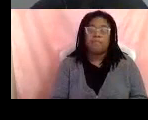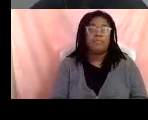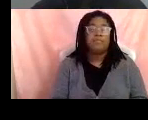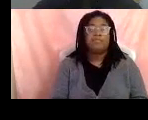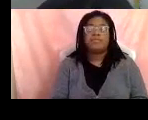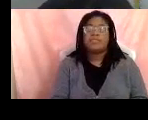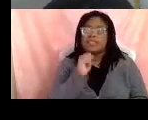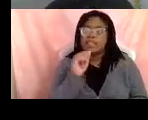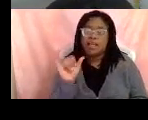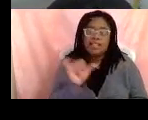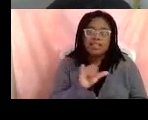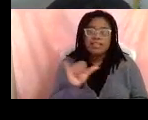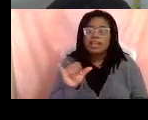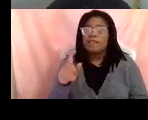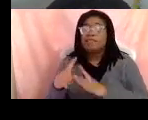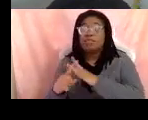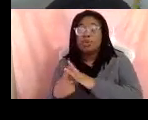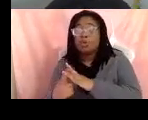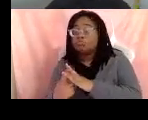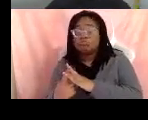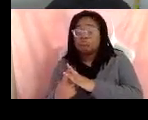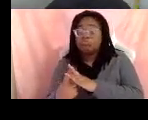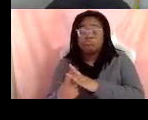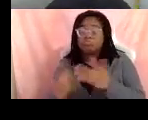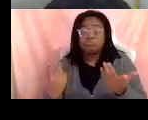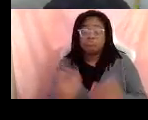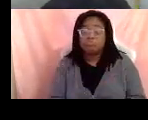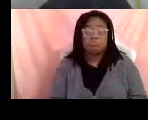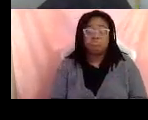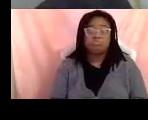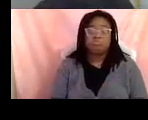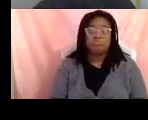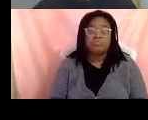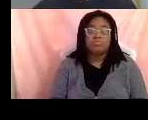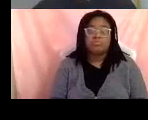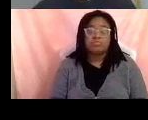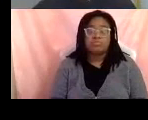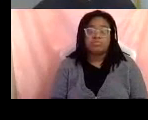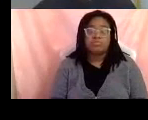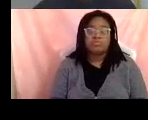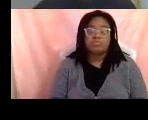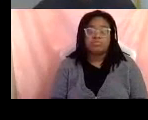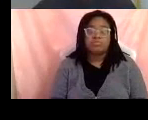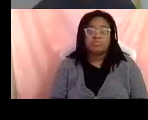that's not the same as it was in the first quadrant. Mhm.